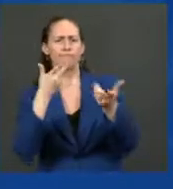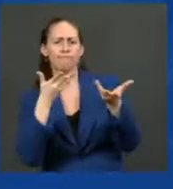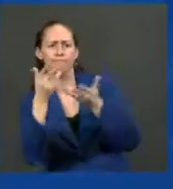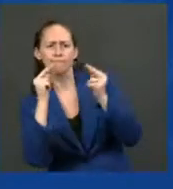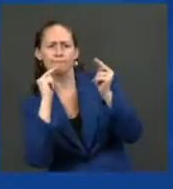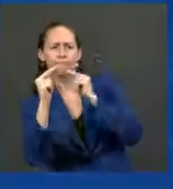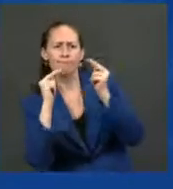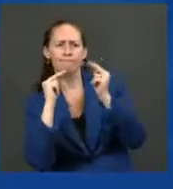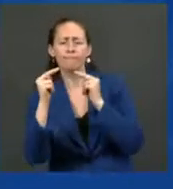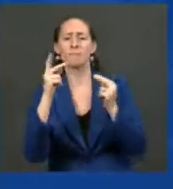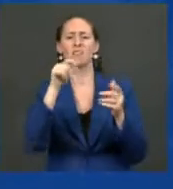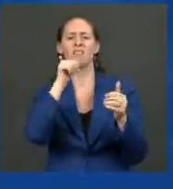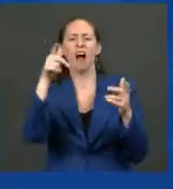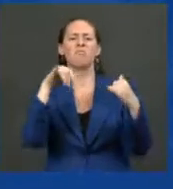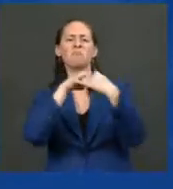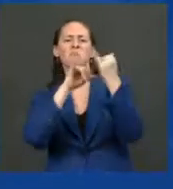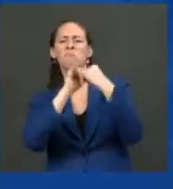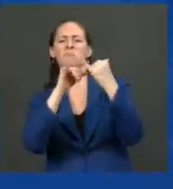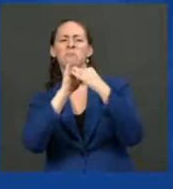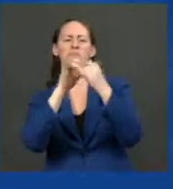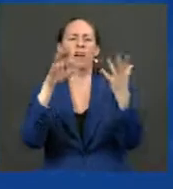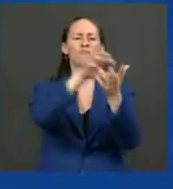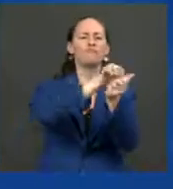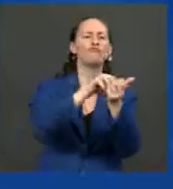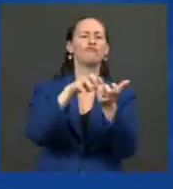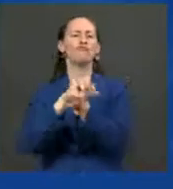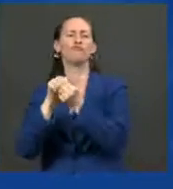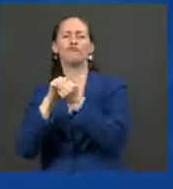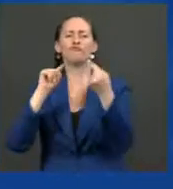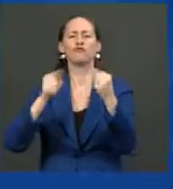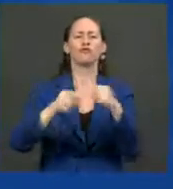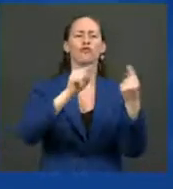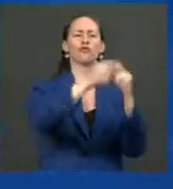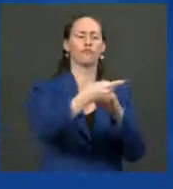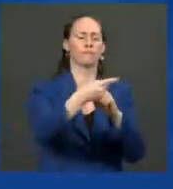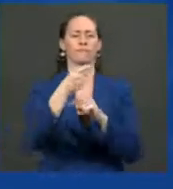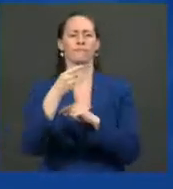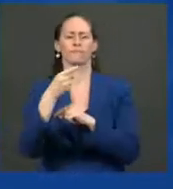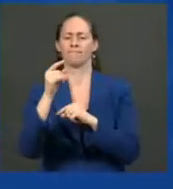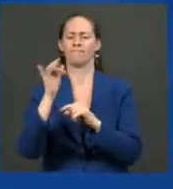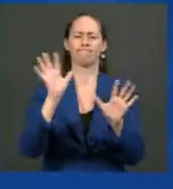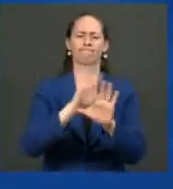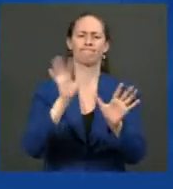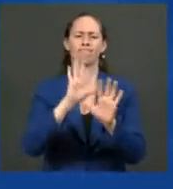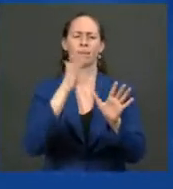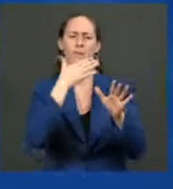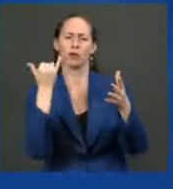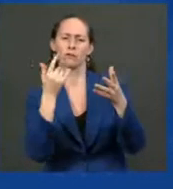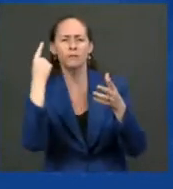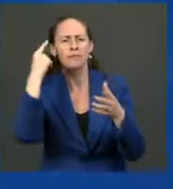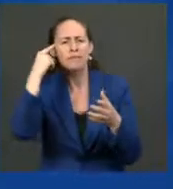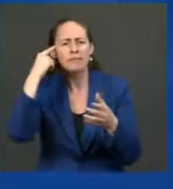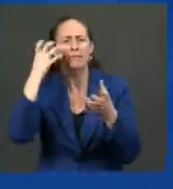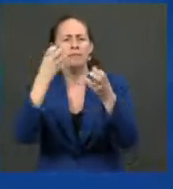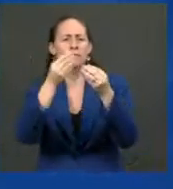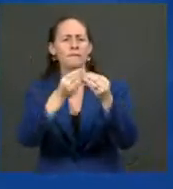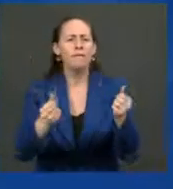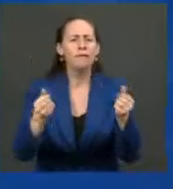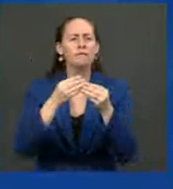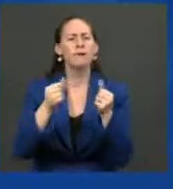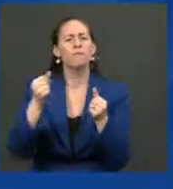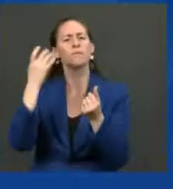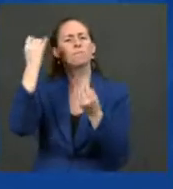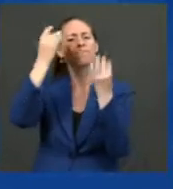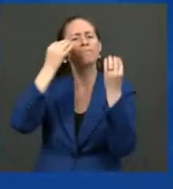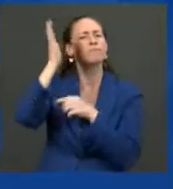resort to manage tensions around the world must seek a future of greater peace and security for